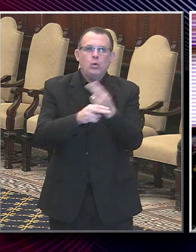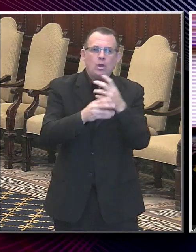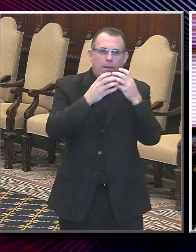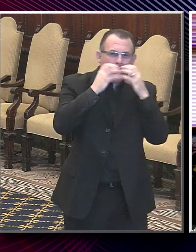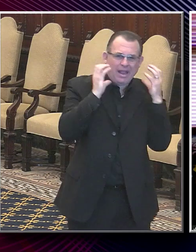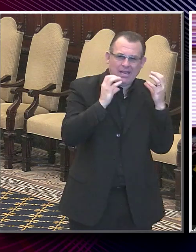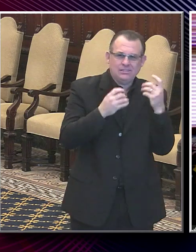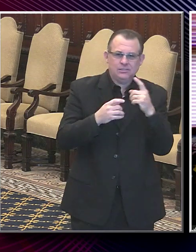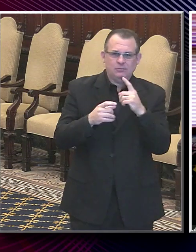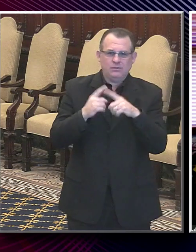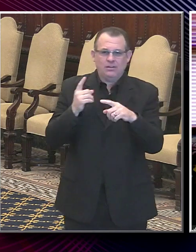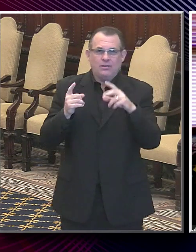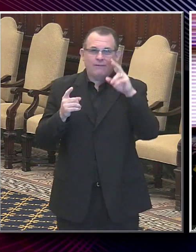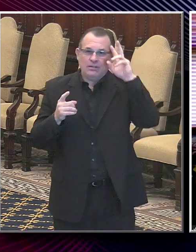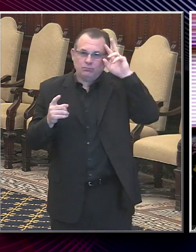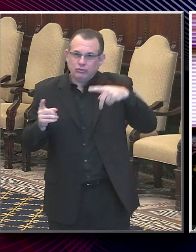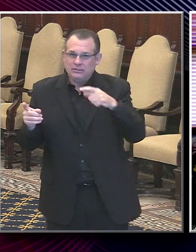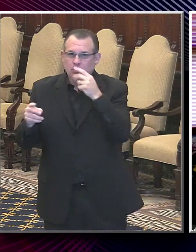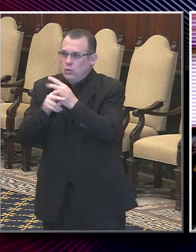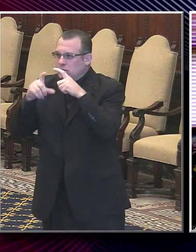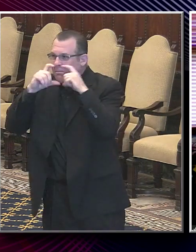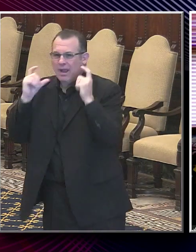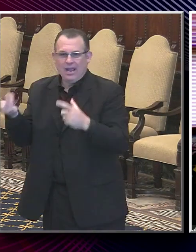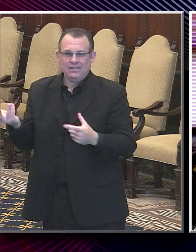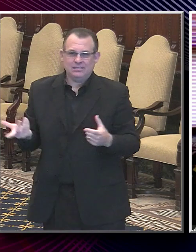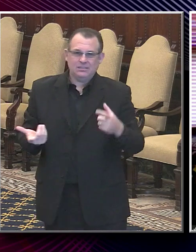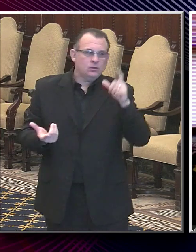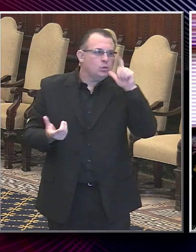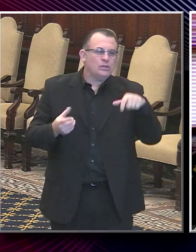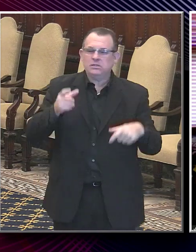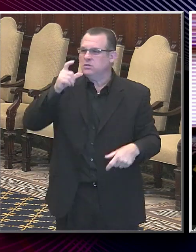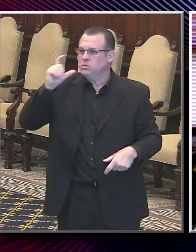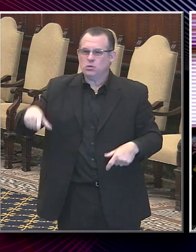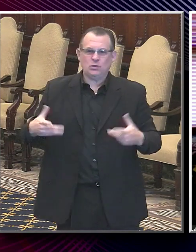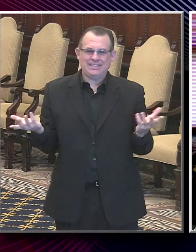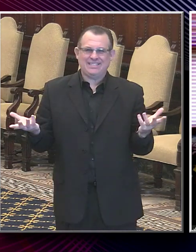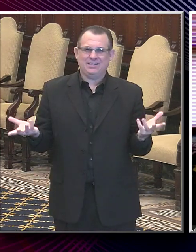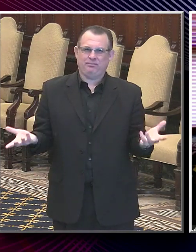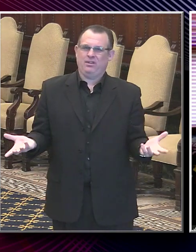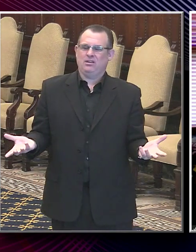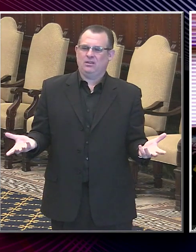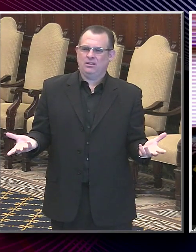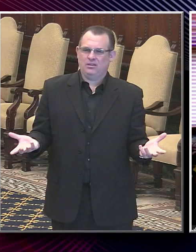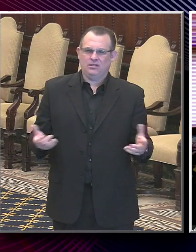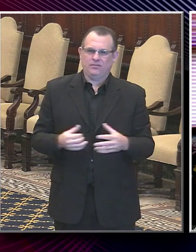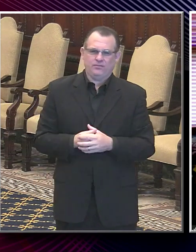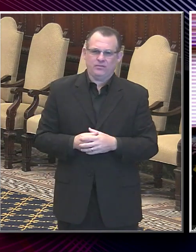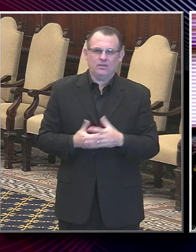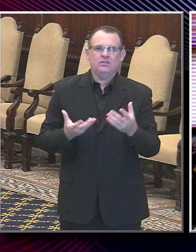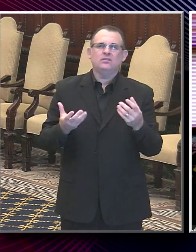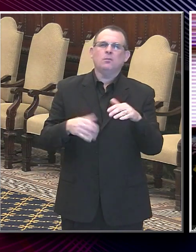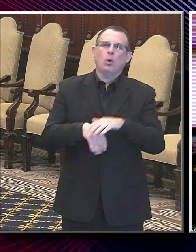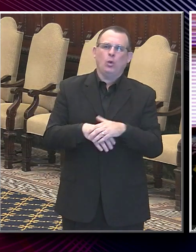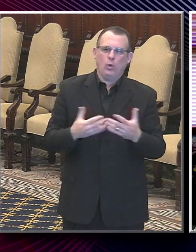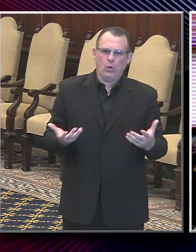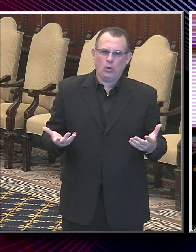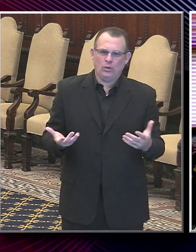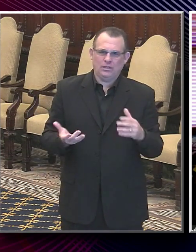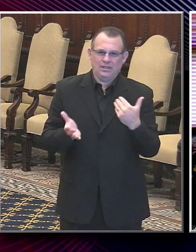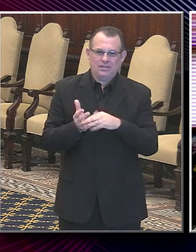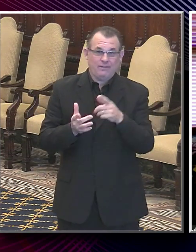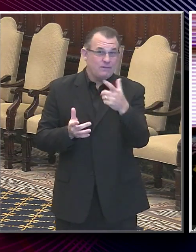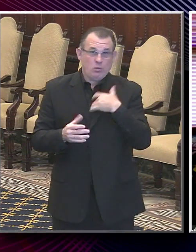a mask, and telling people it's not needed, it's swimming upstream. It's hard. So people who don't want to wear a mask